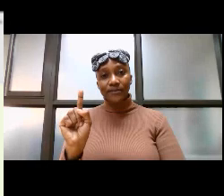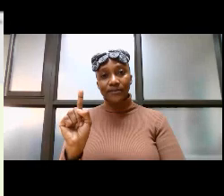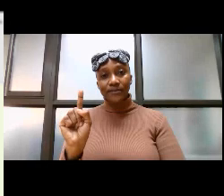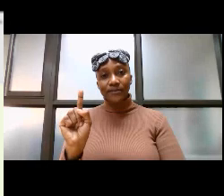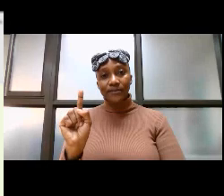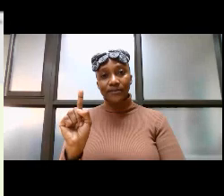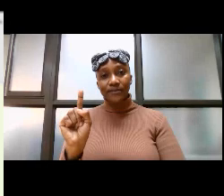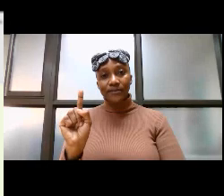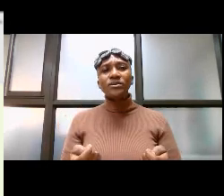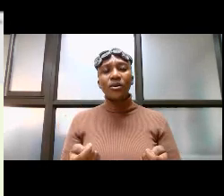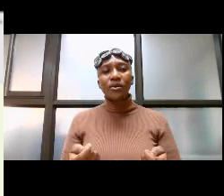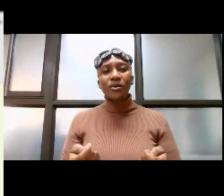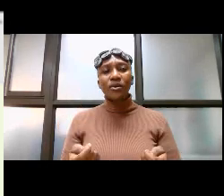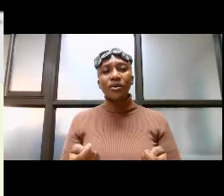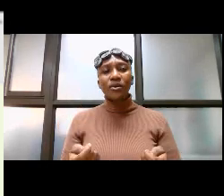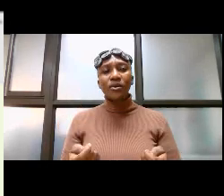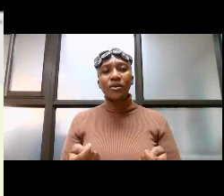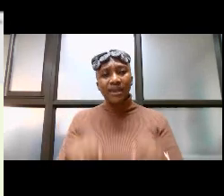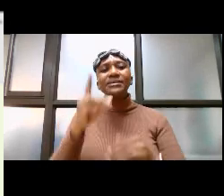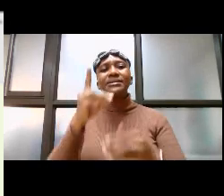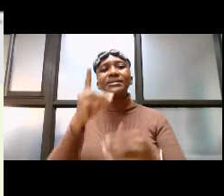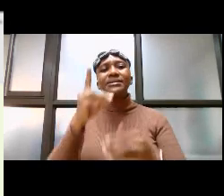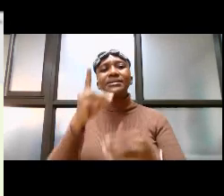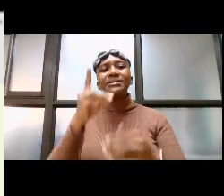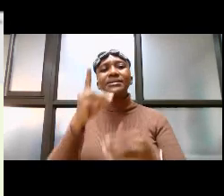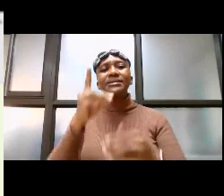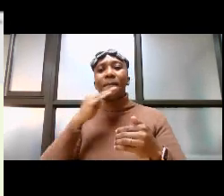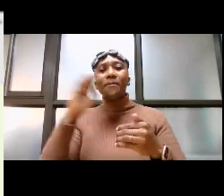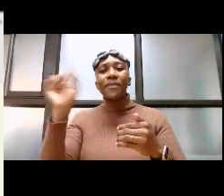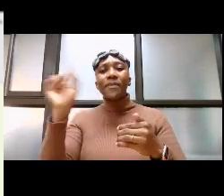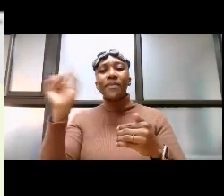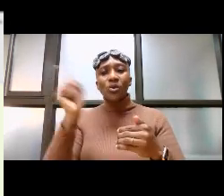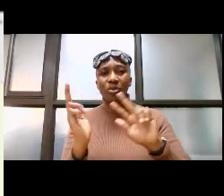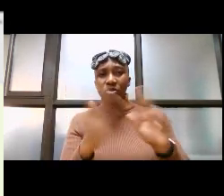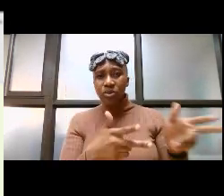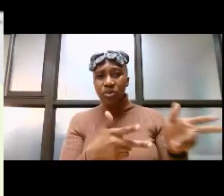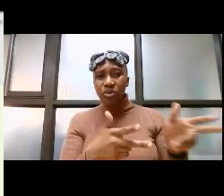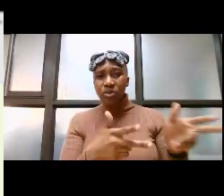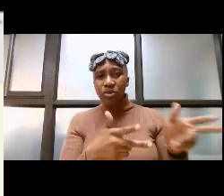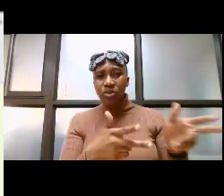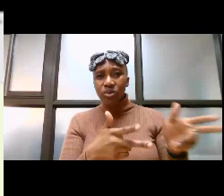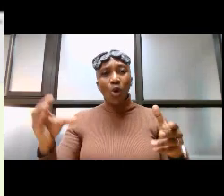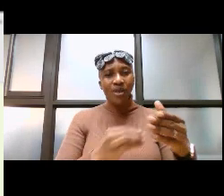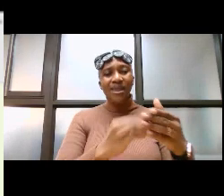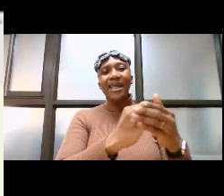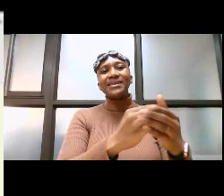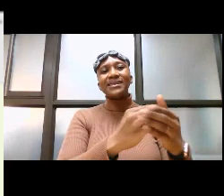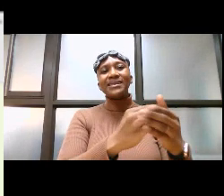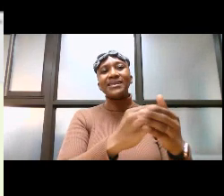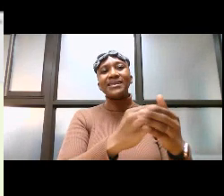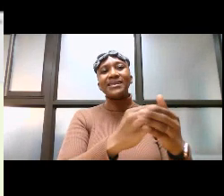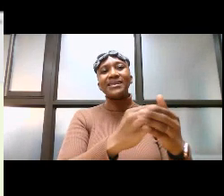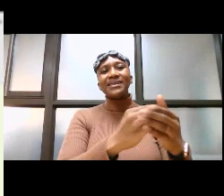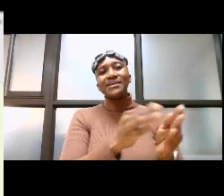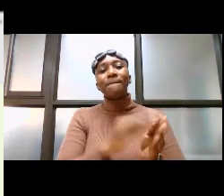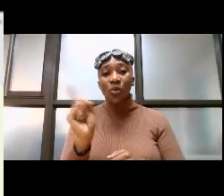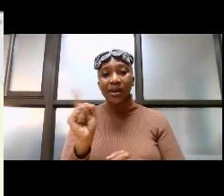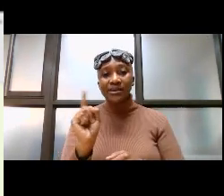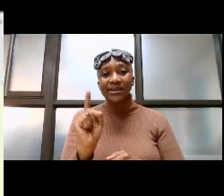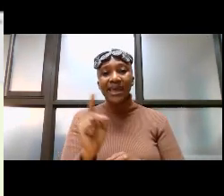So of course the coloniality is doing away with colonialism. D is like